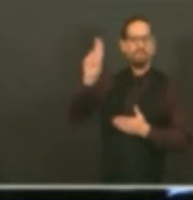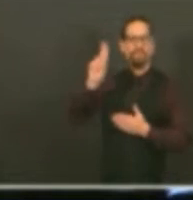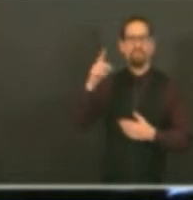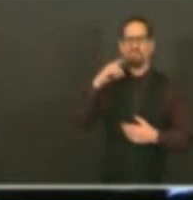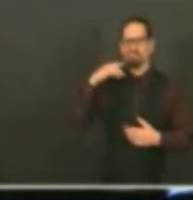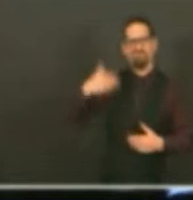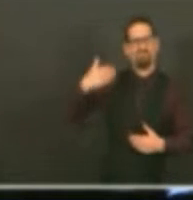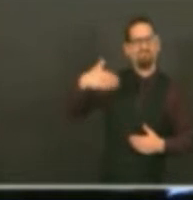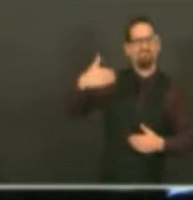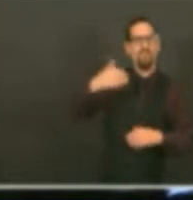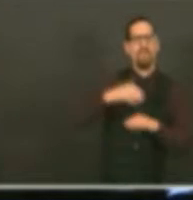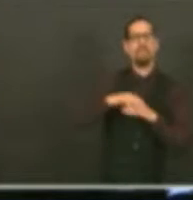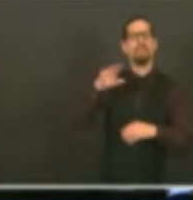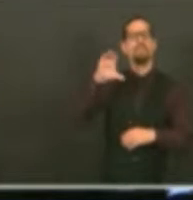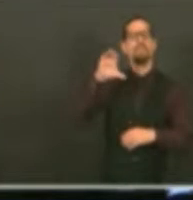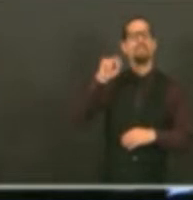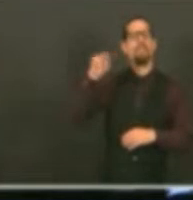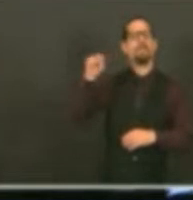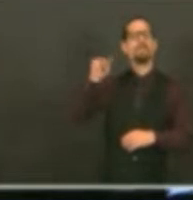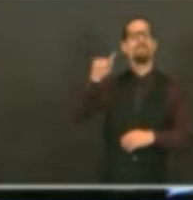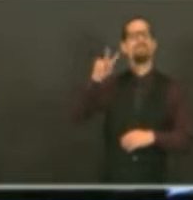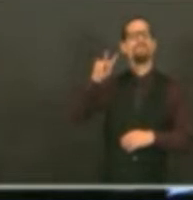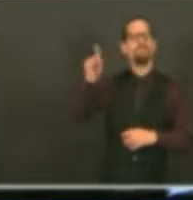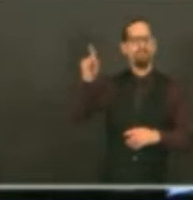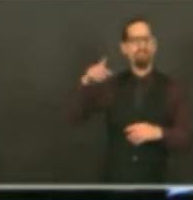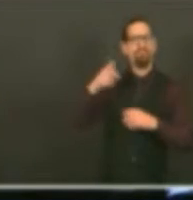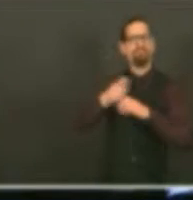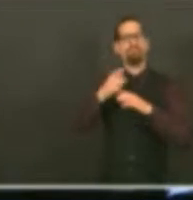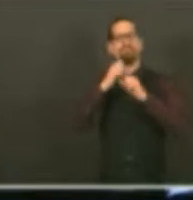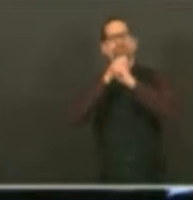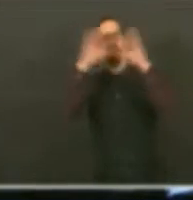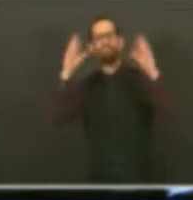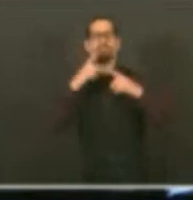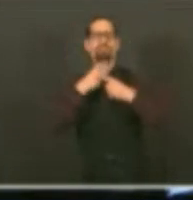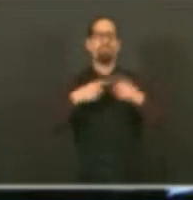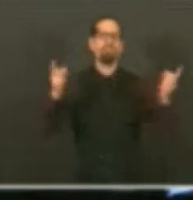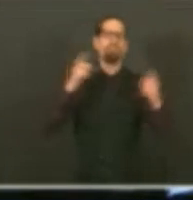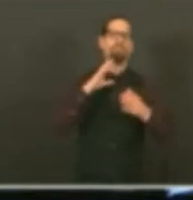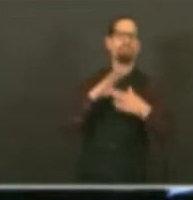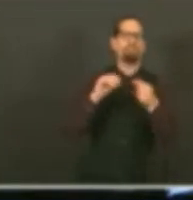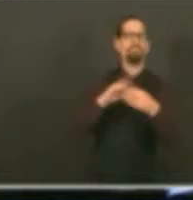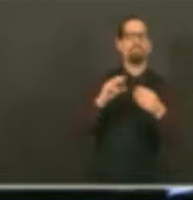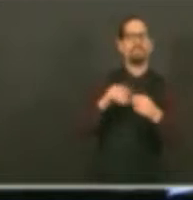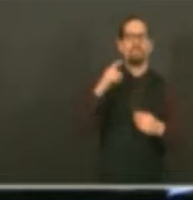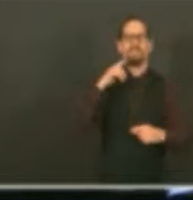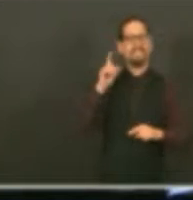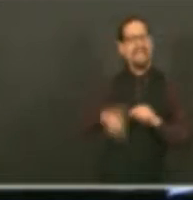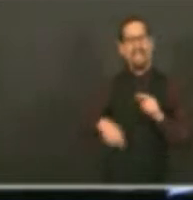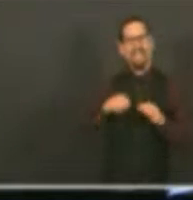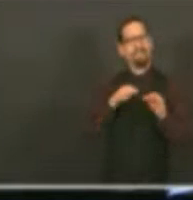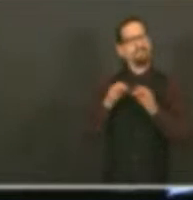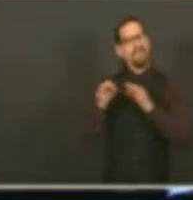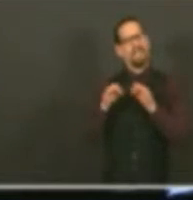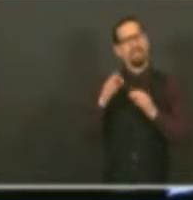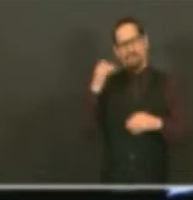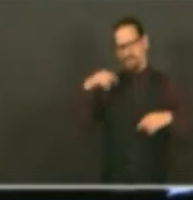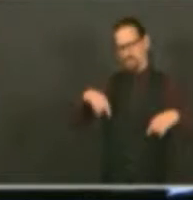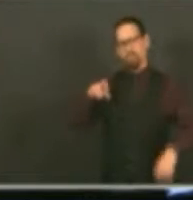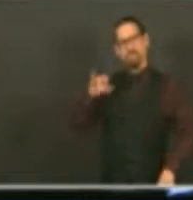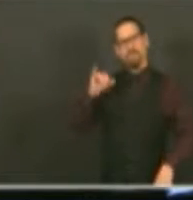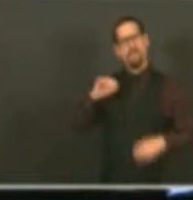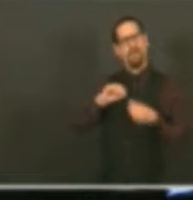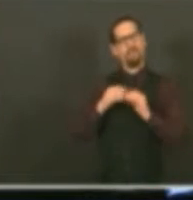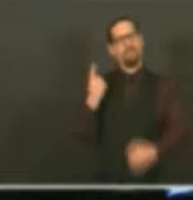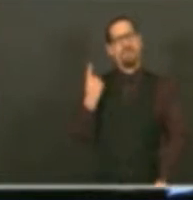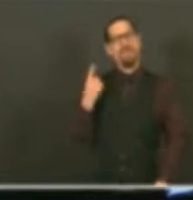but couldn't pinpoint one reason why Rhode Island was considered number one. Yeah. So Governor, isn't it possible that, I mean, we're between Connecticut and Mass.